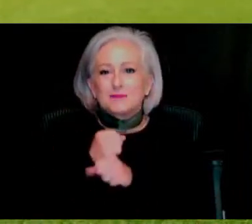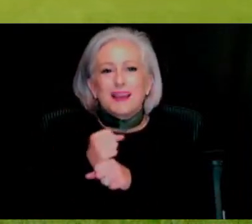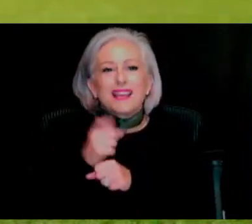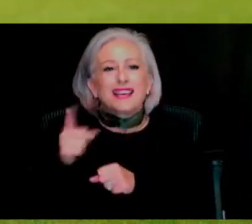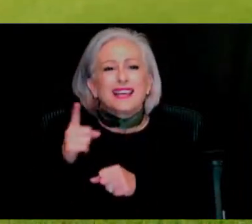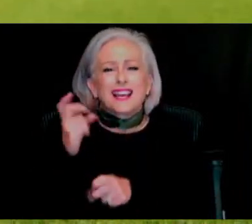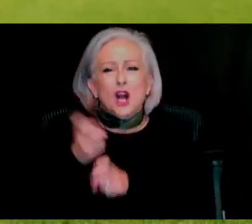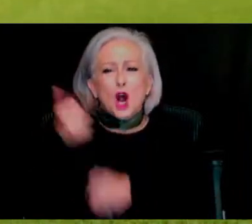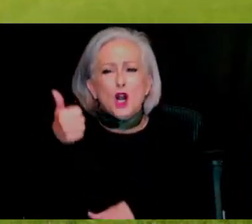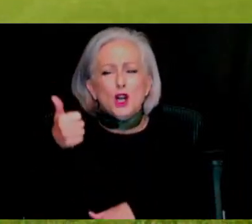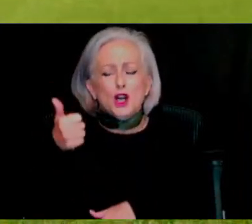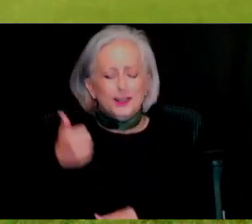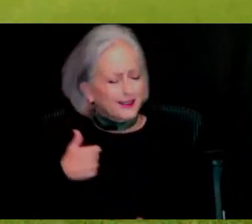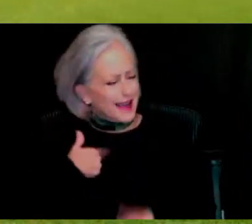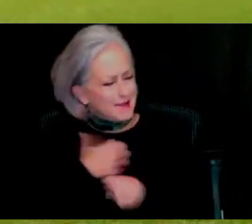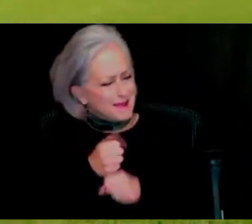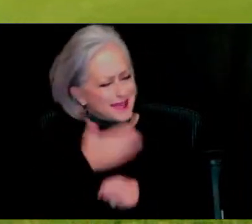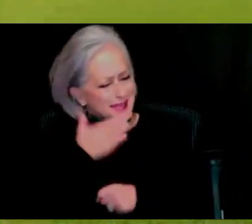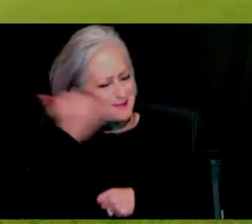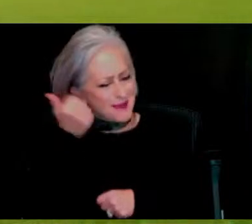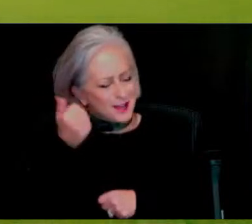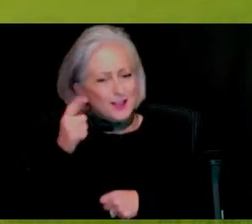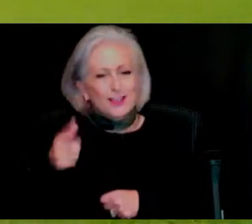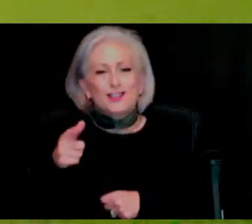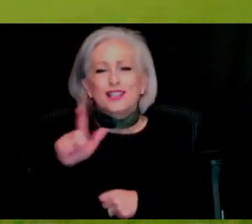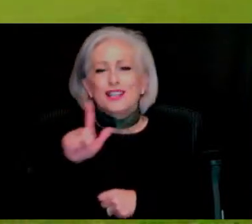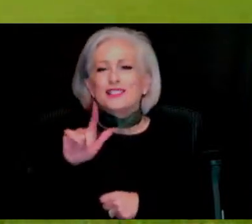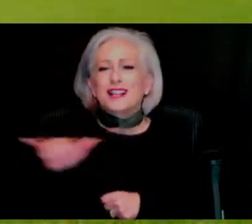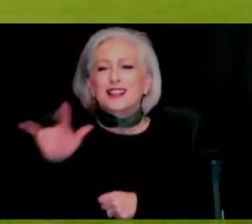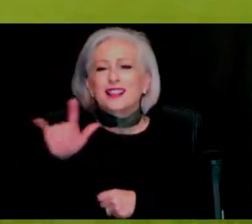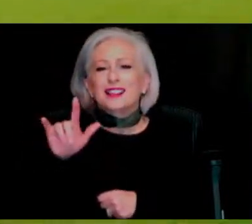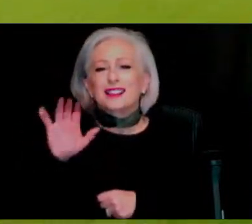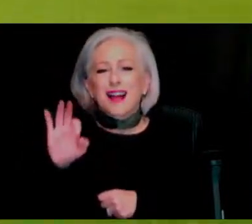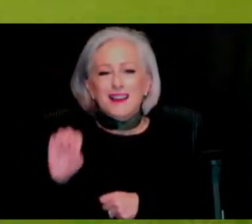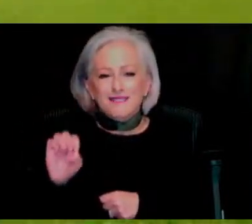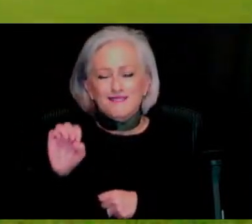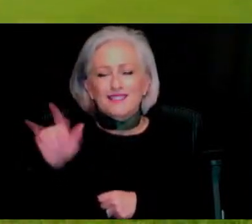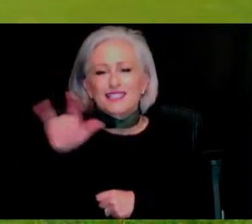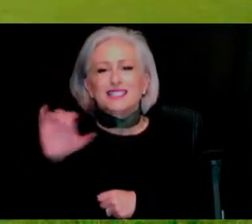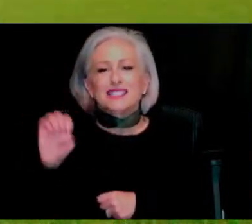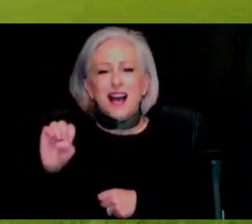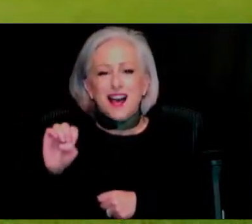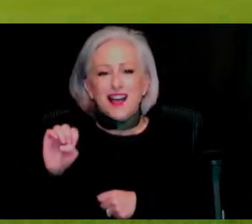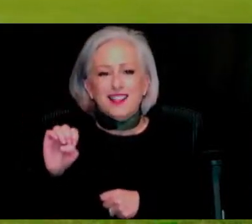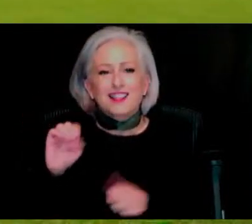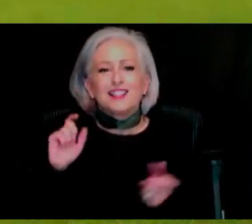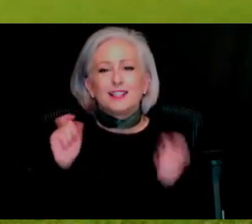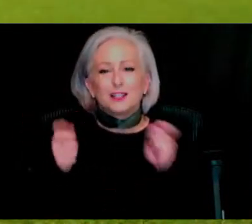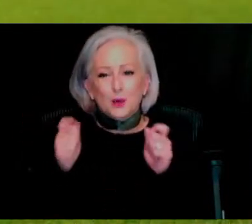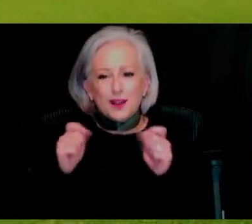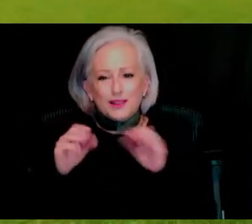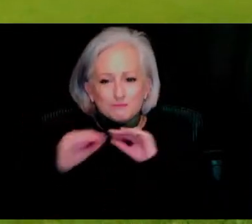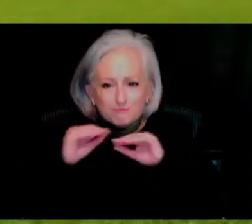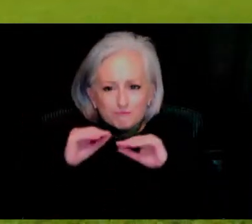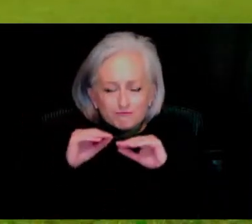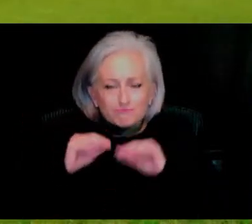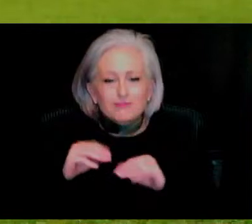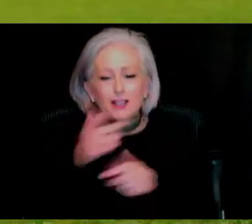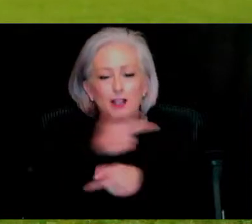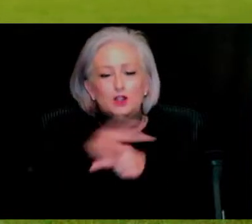gosh. Okay, she is a lifestyle fitness and corrective exercise supervisor. Can you explain the corrective